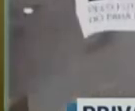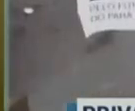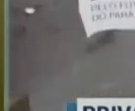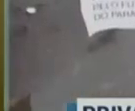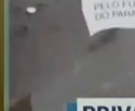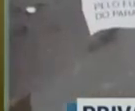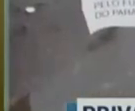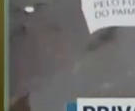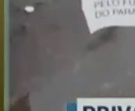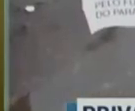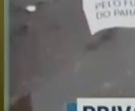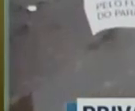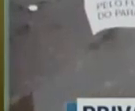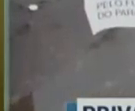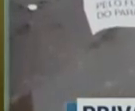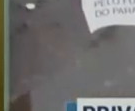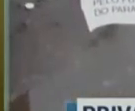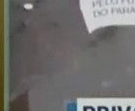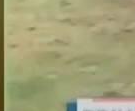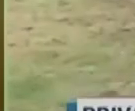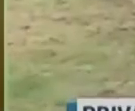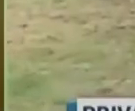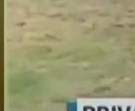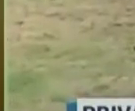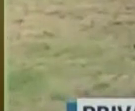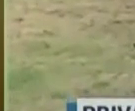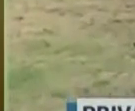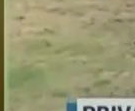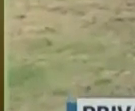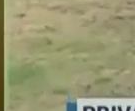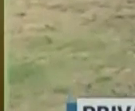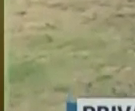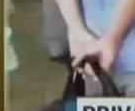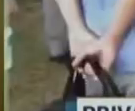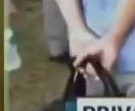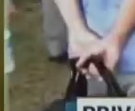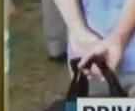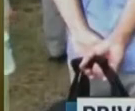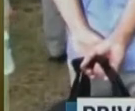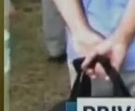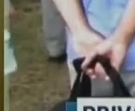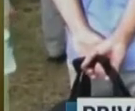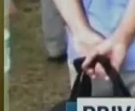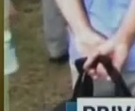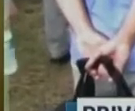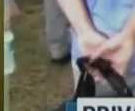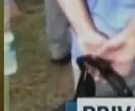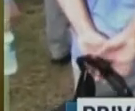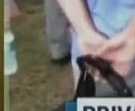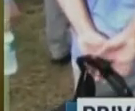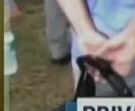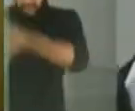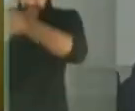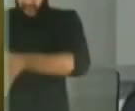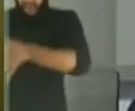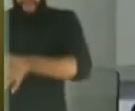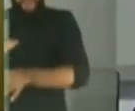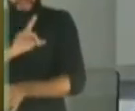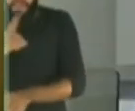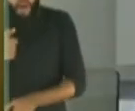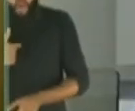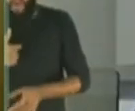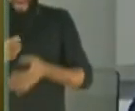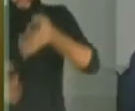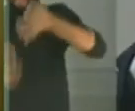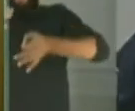capital of Amapá state, Macapá, was caused by privatization of the municipal electric company. Anyone who's been following the history